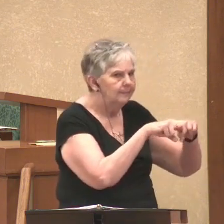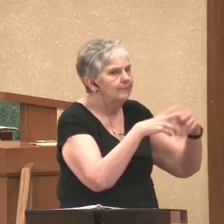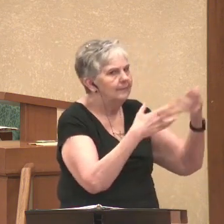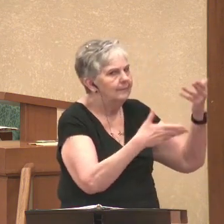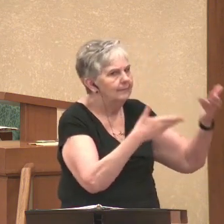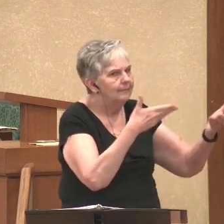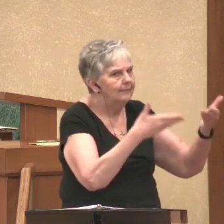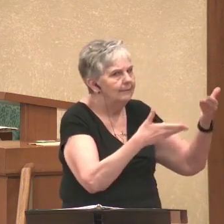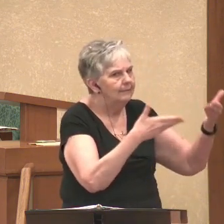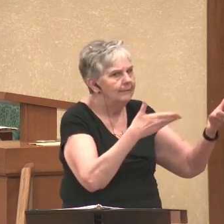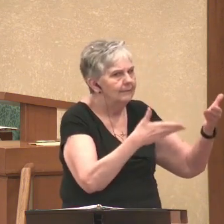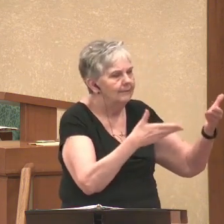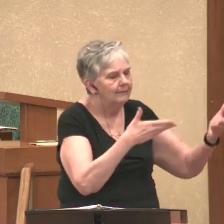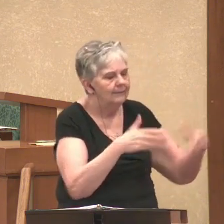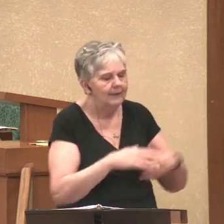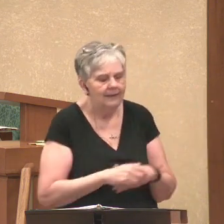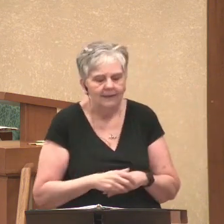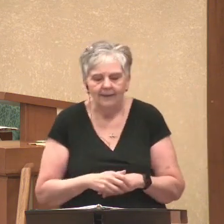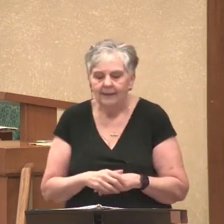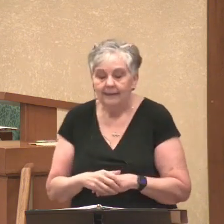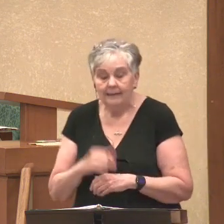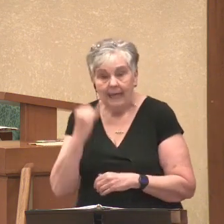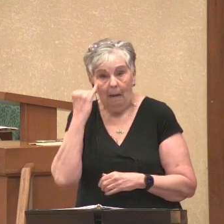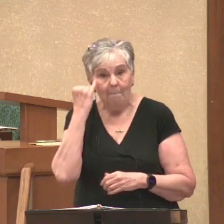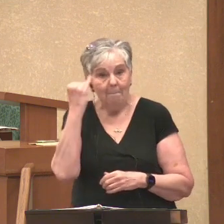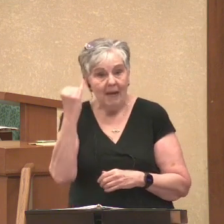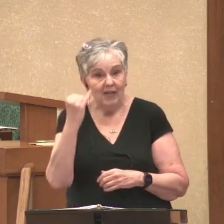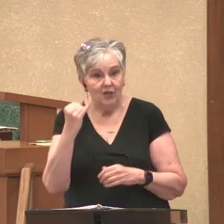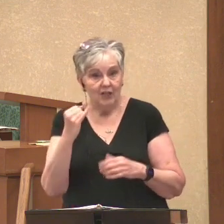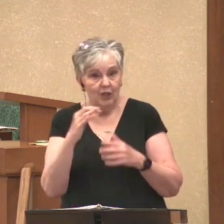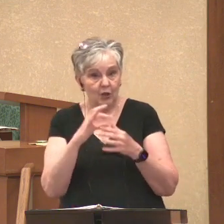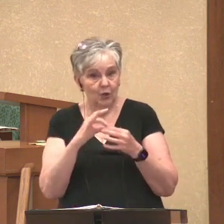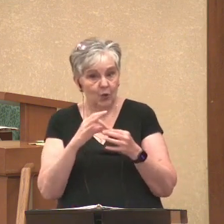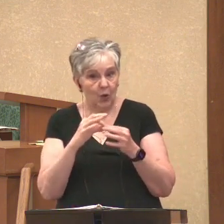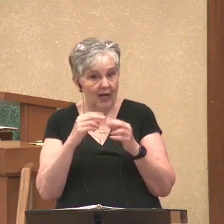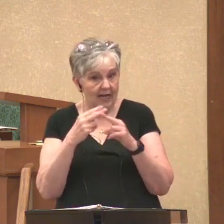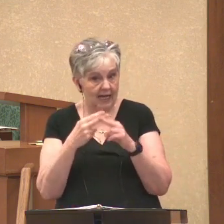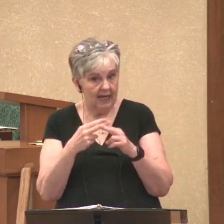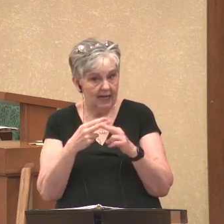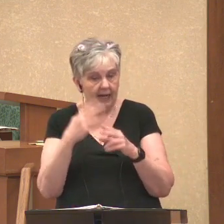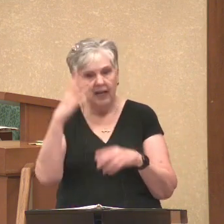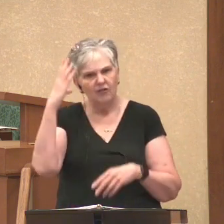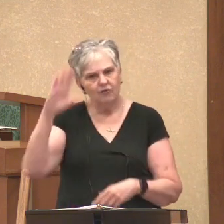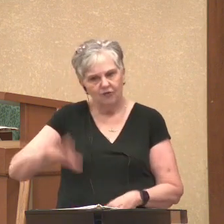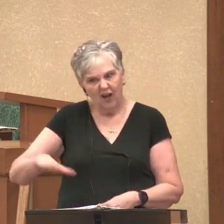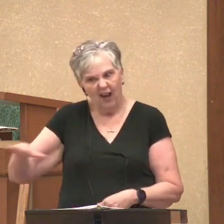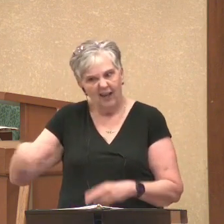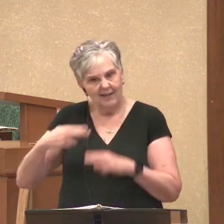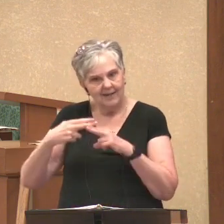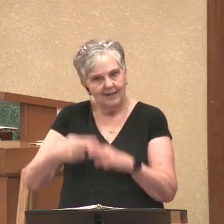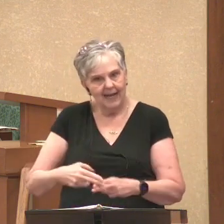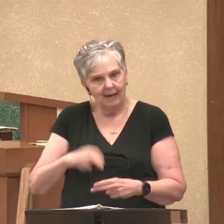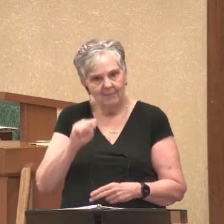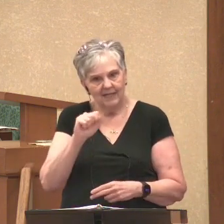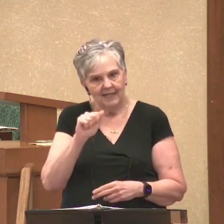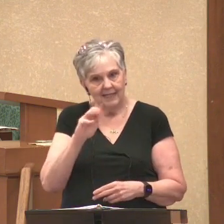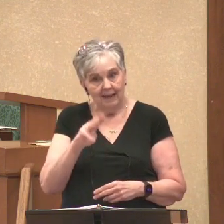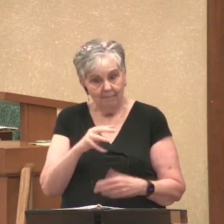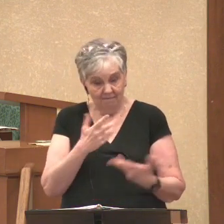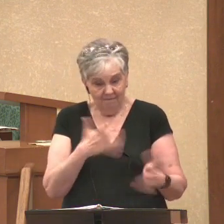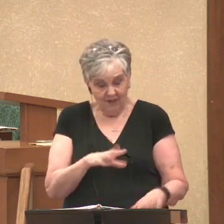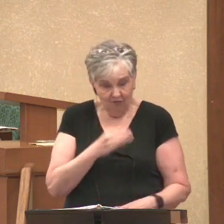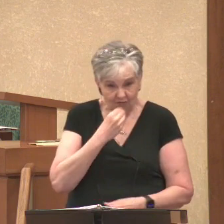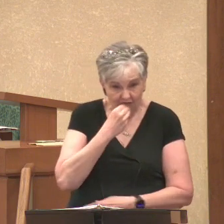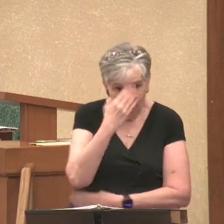story. Imagine a child named Sam was running in the hallway after lunch, and